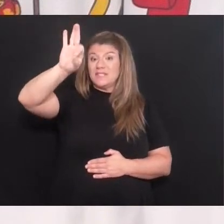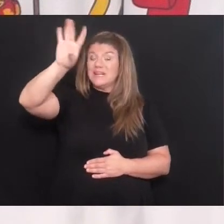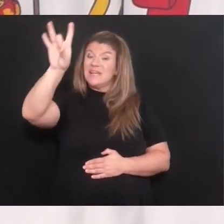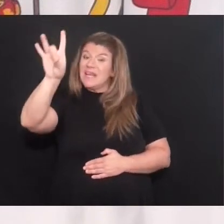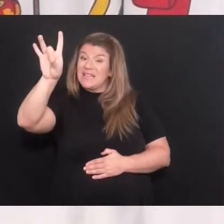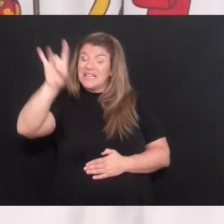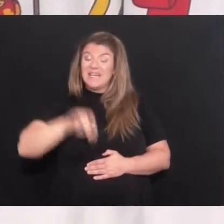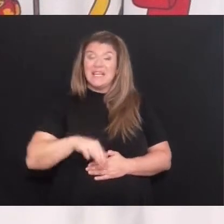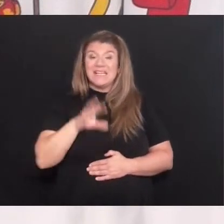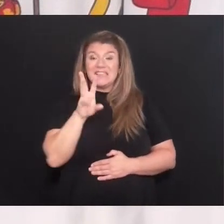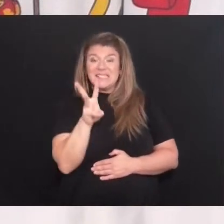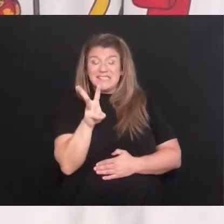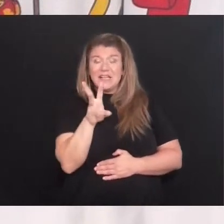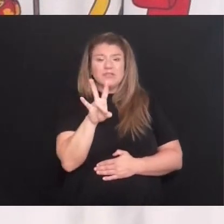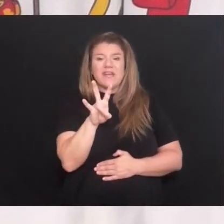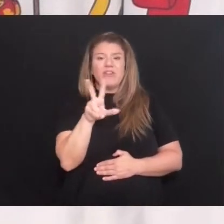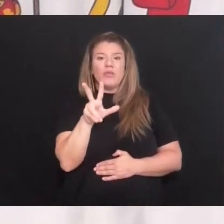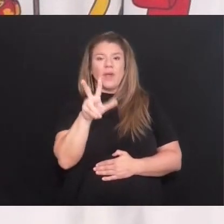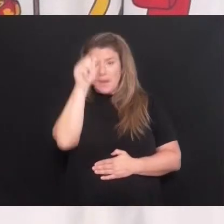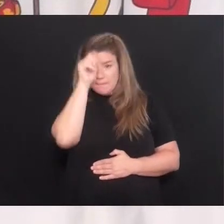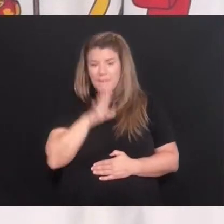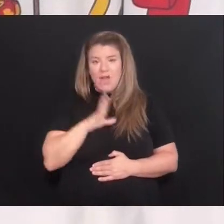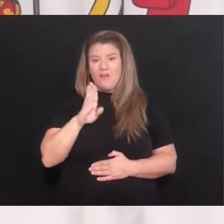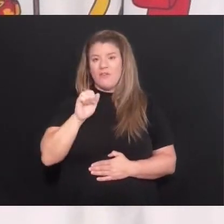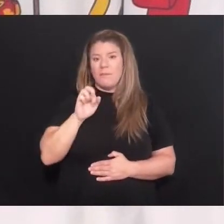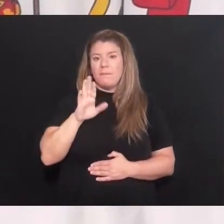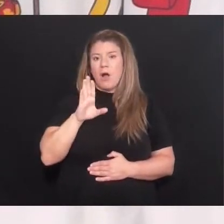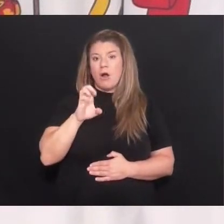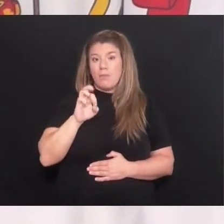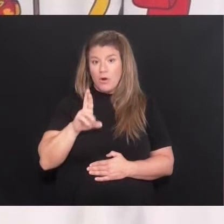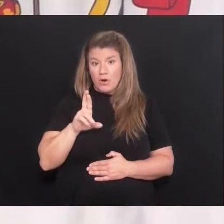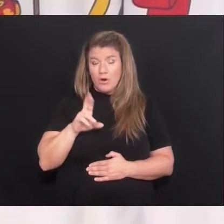3,198th death is a 73-year-old male from Barber County.